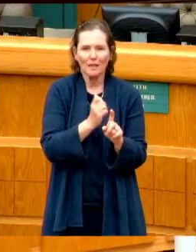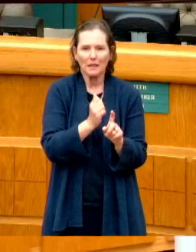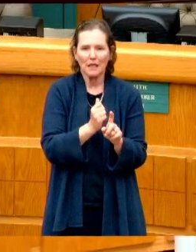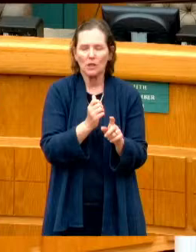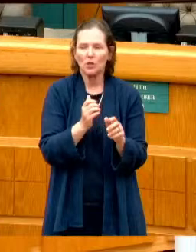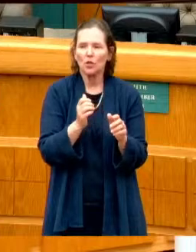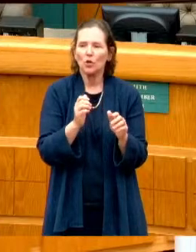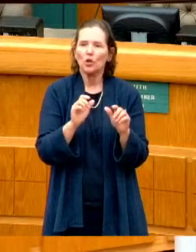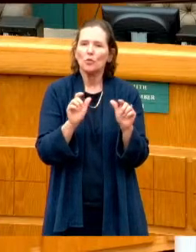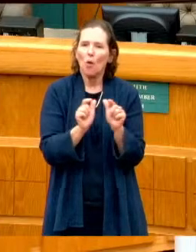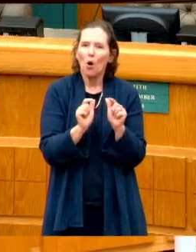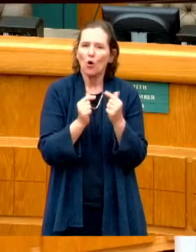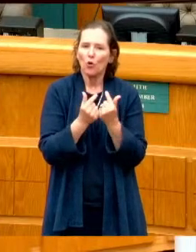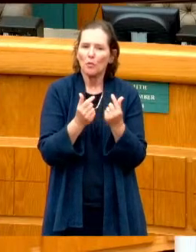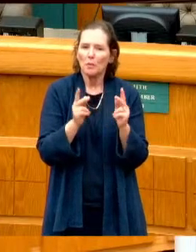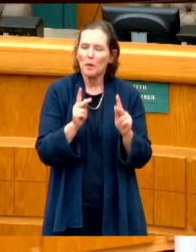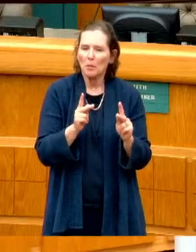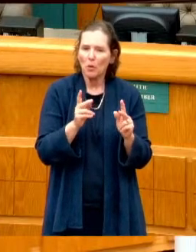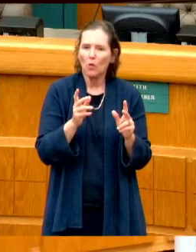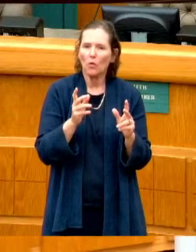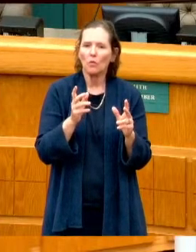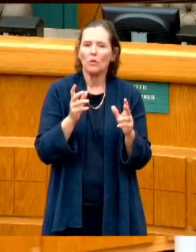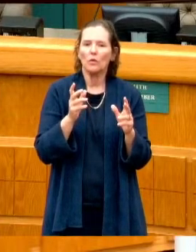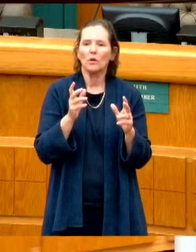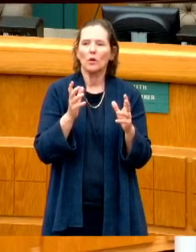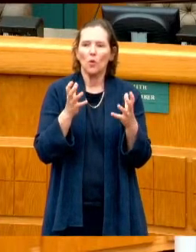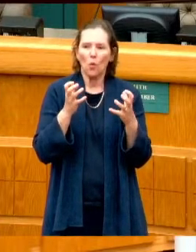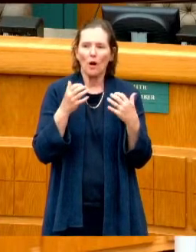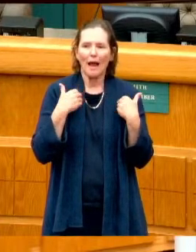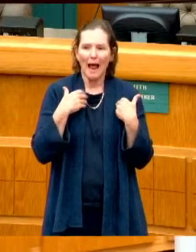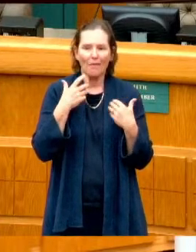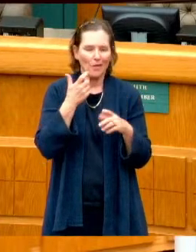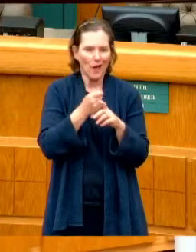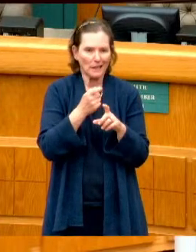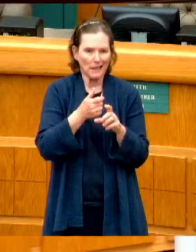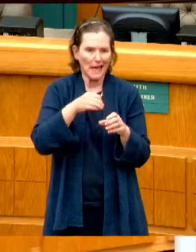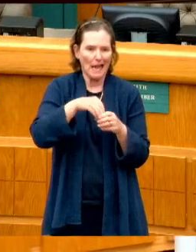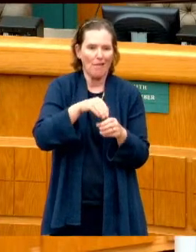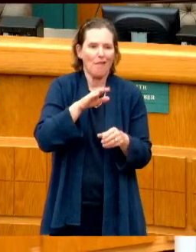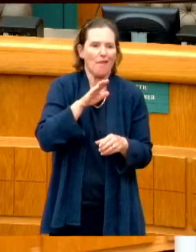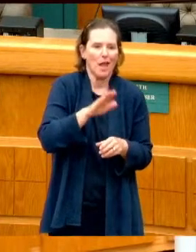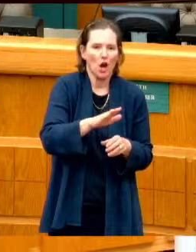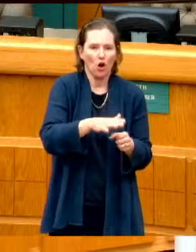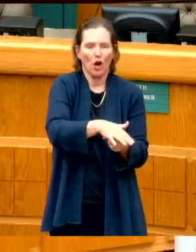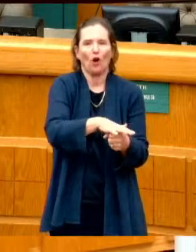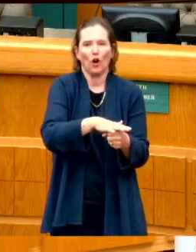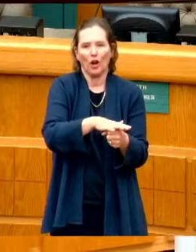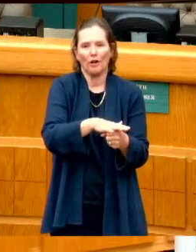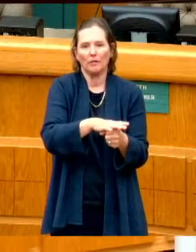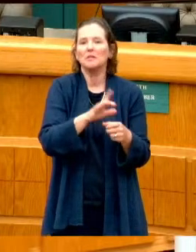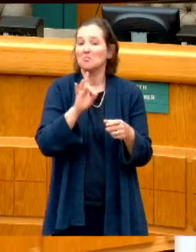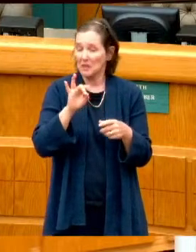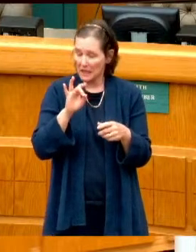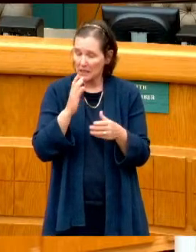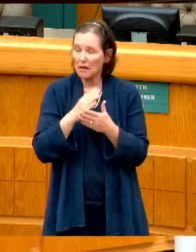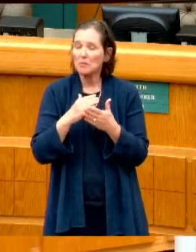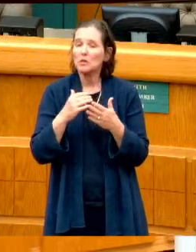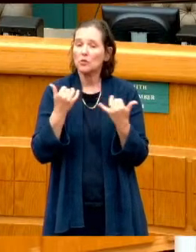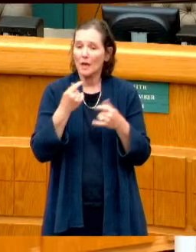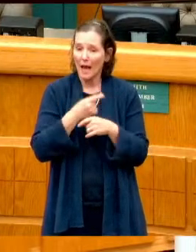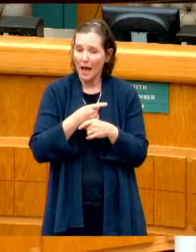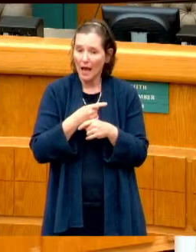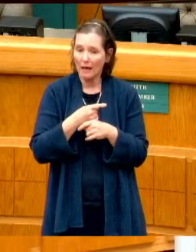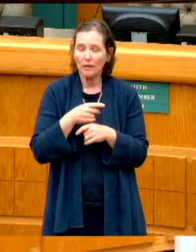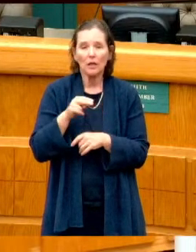have vaccines come to their neighborhood, or as they say, their neck of the woods. And we did so today on North